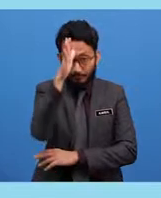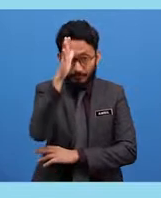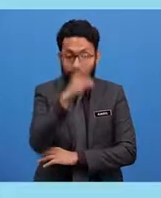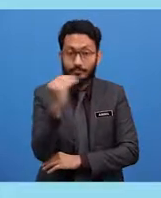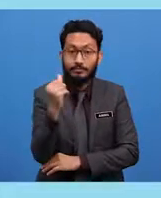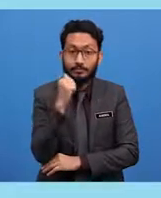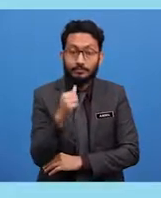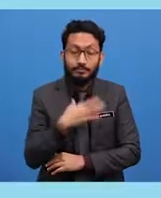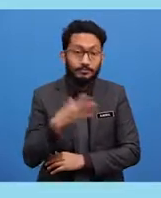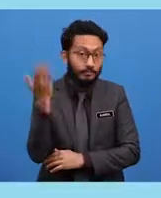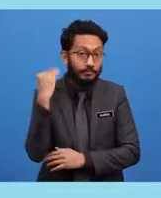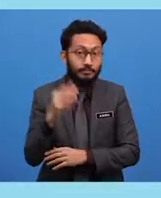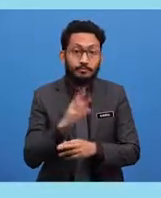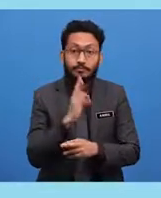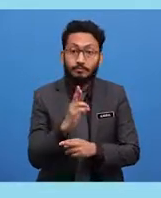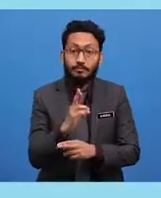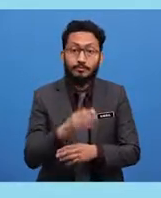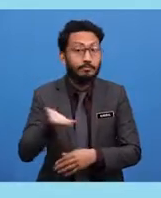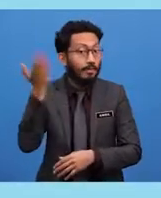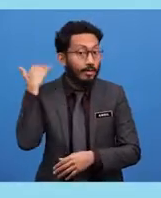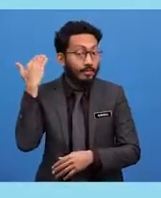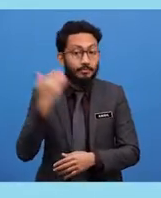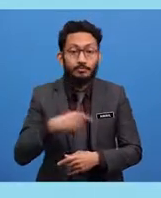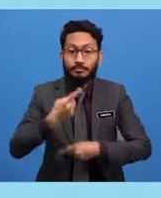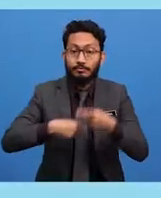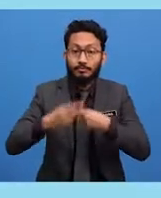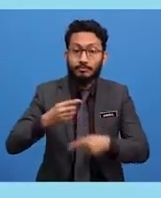were in the backyard when we heard the crash.